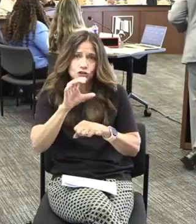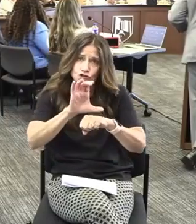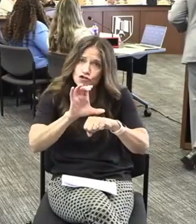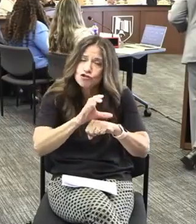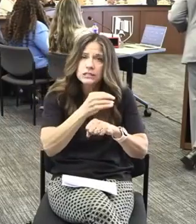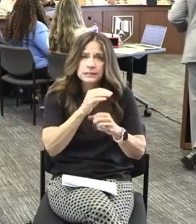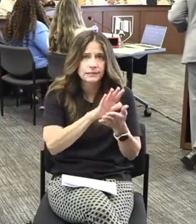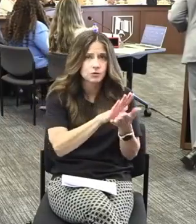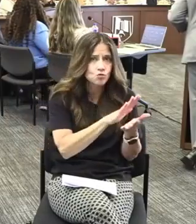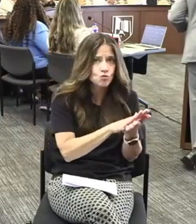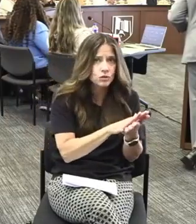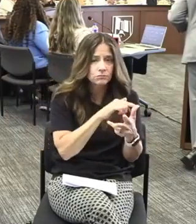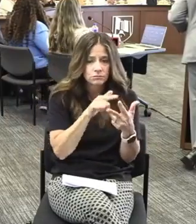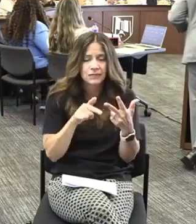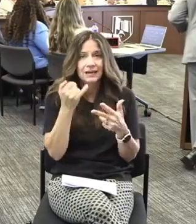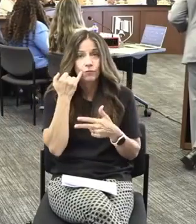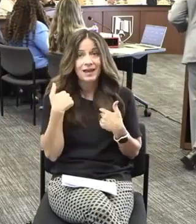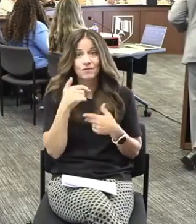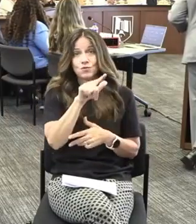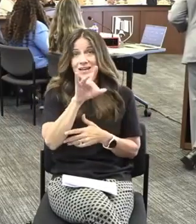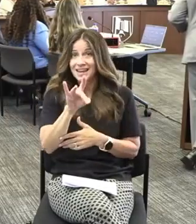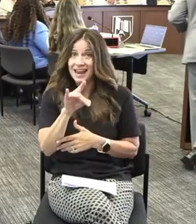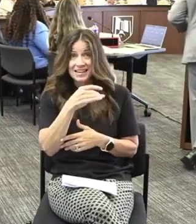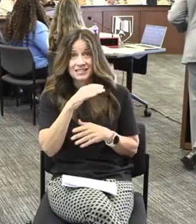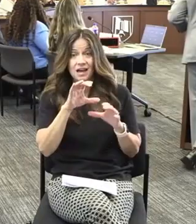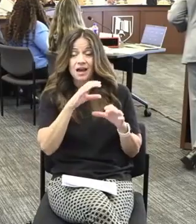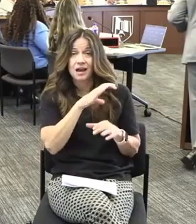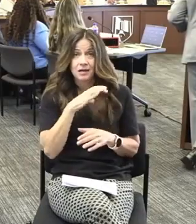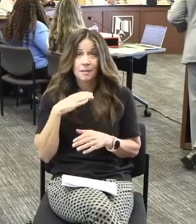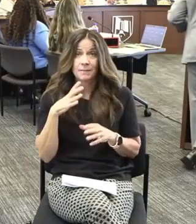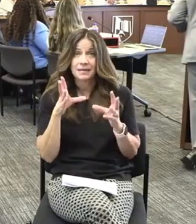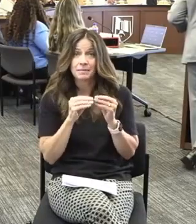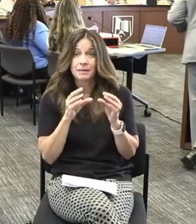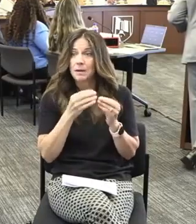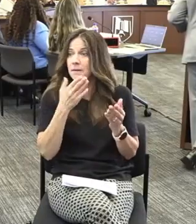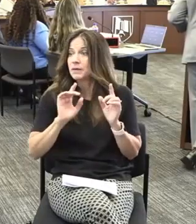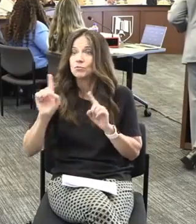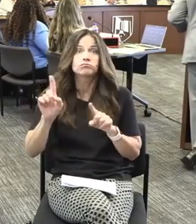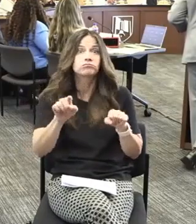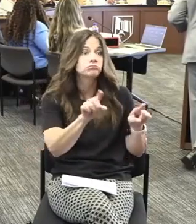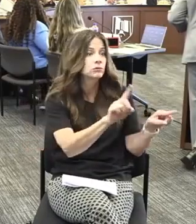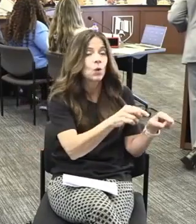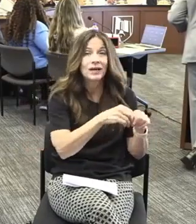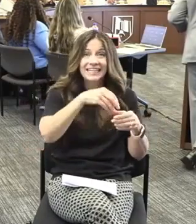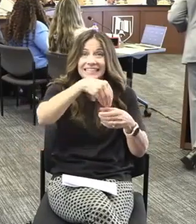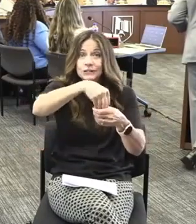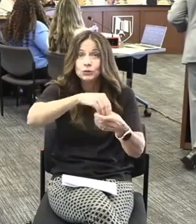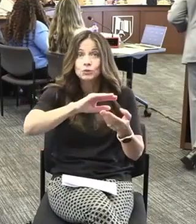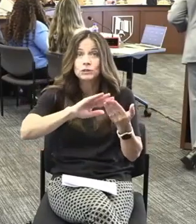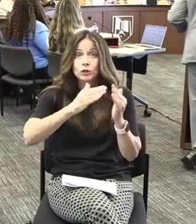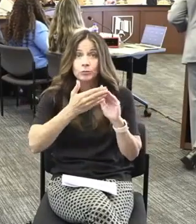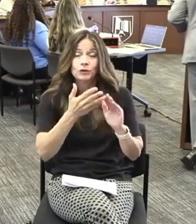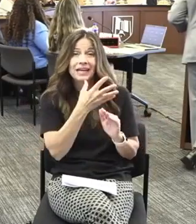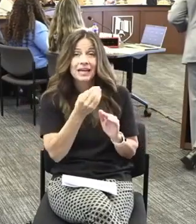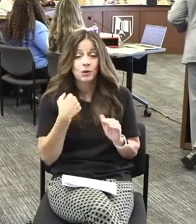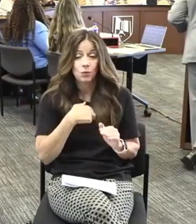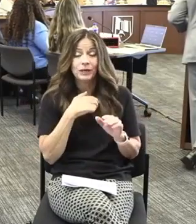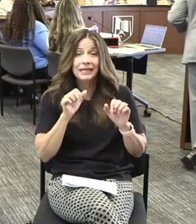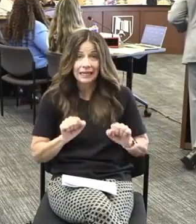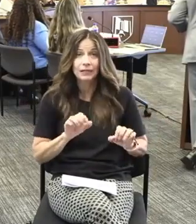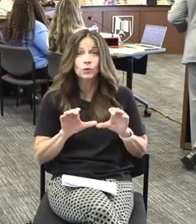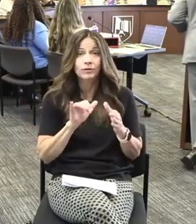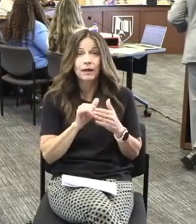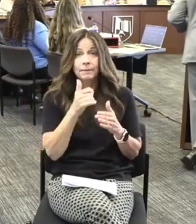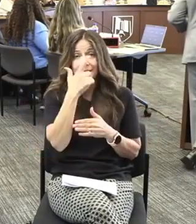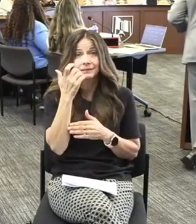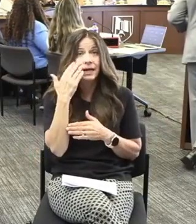and schools. If we have 28 committee members, can you imagine if they went out regularly into the community? And we can do that because I